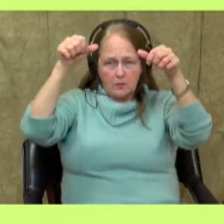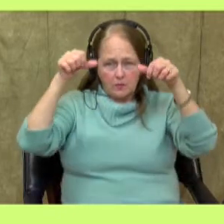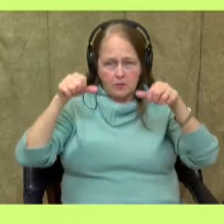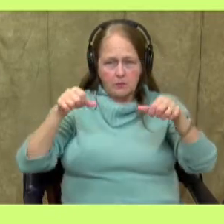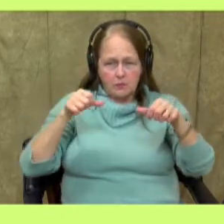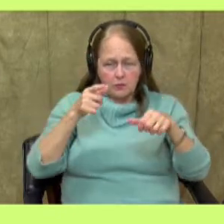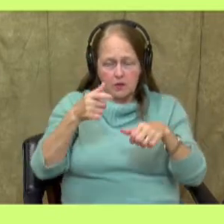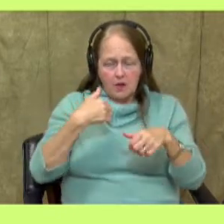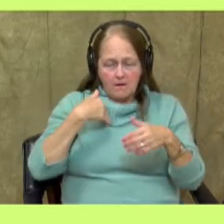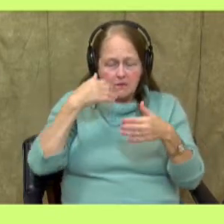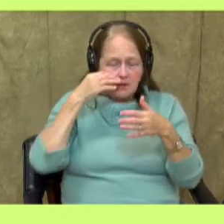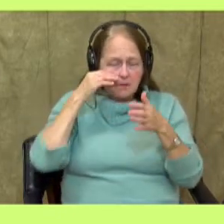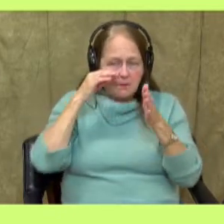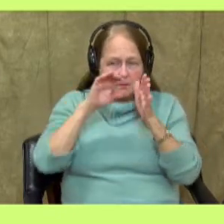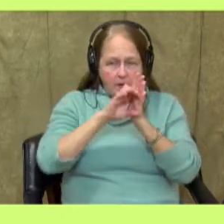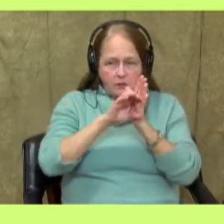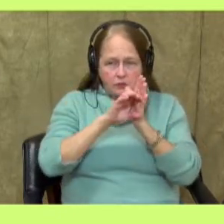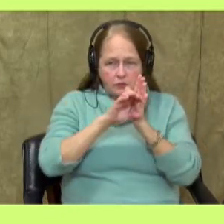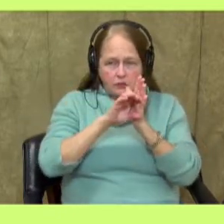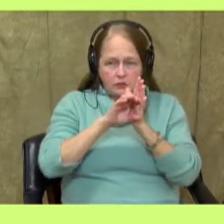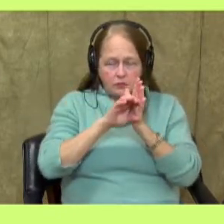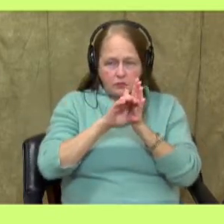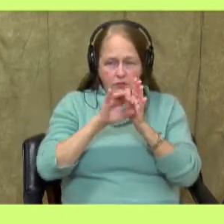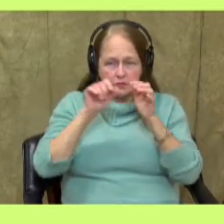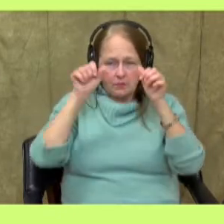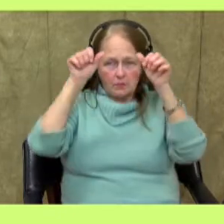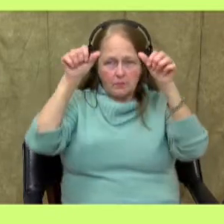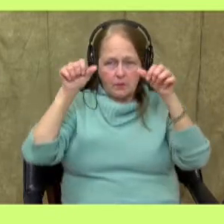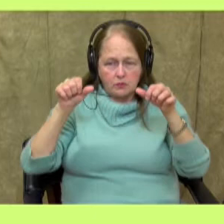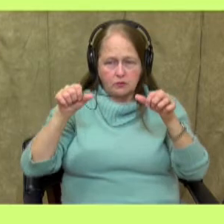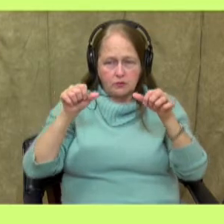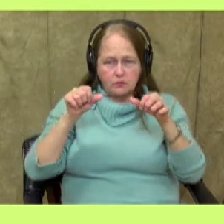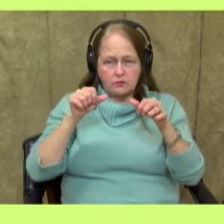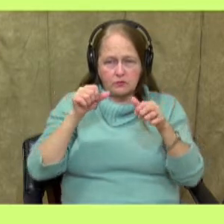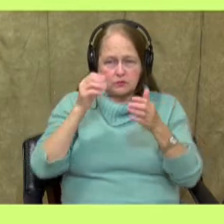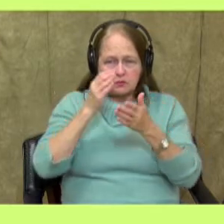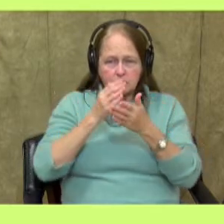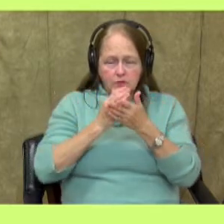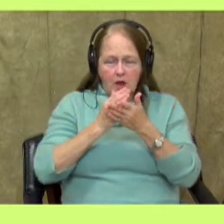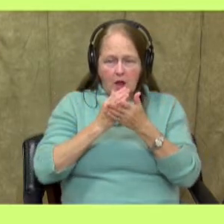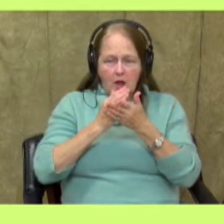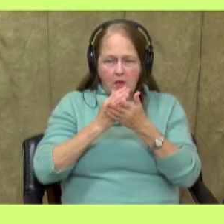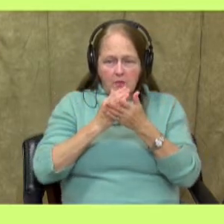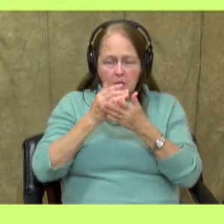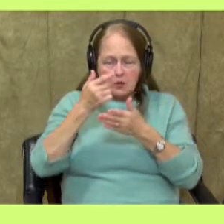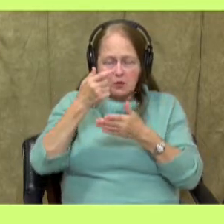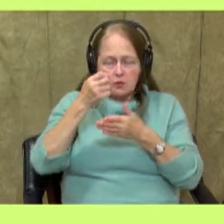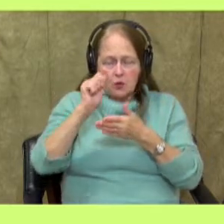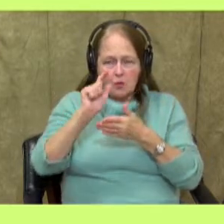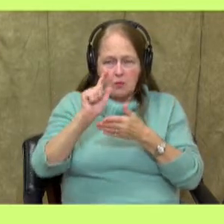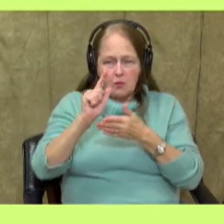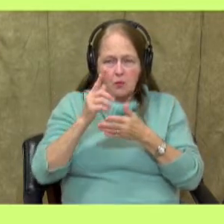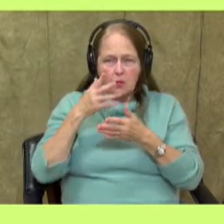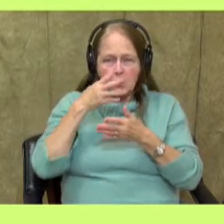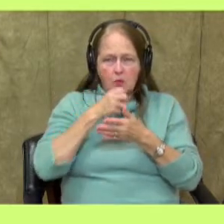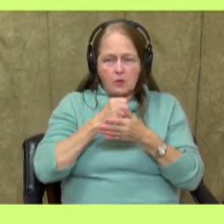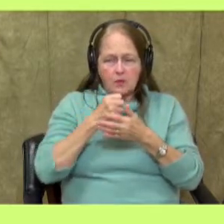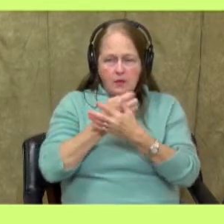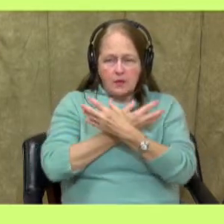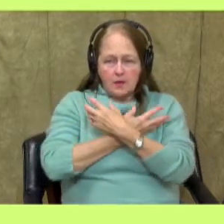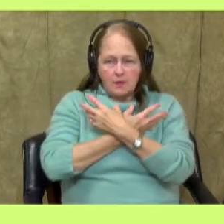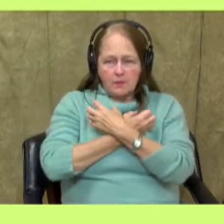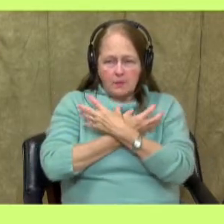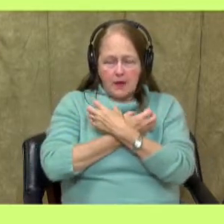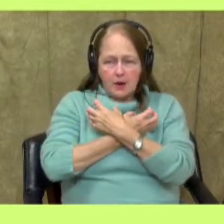you have a picture, it's a poster actually, and it says Stop Global Warming, and it's got a picture of a polar bear and